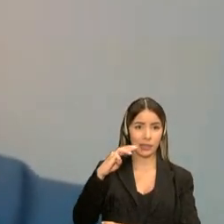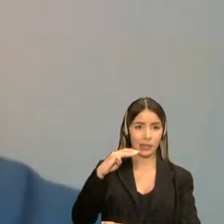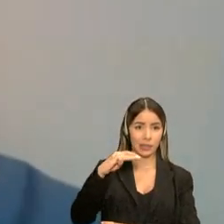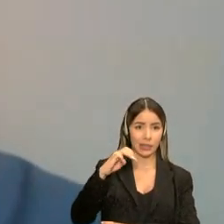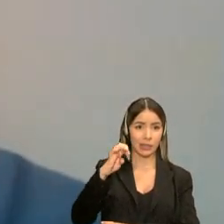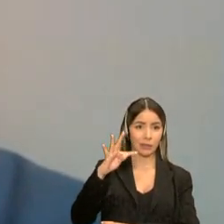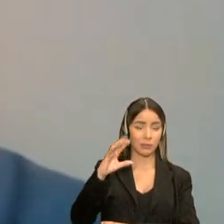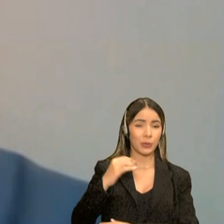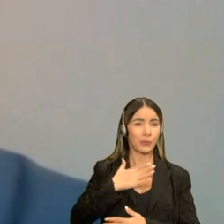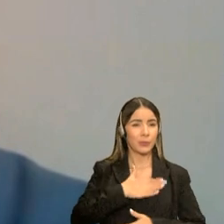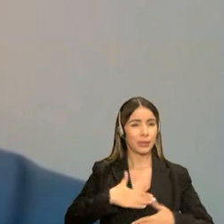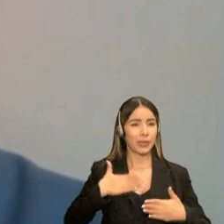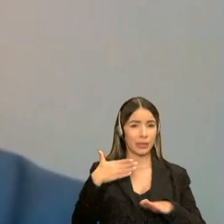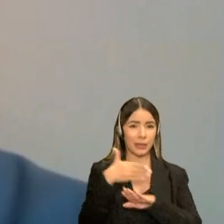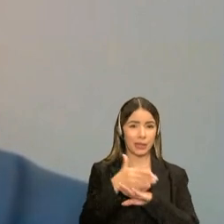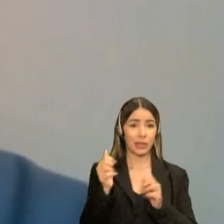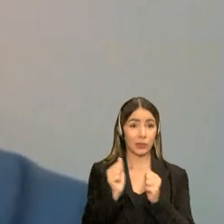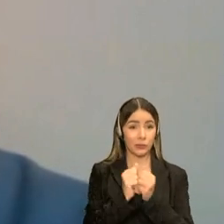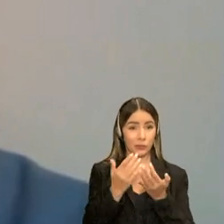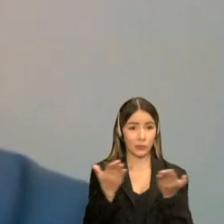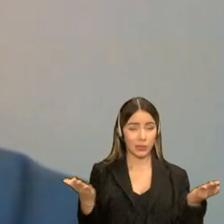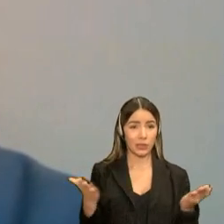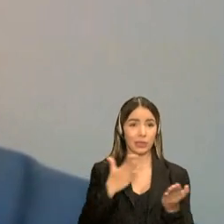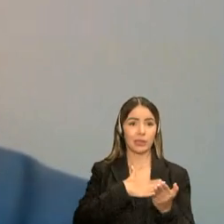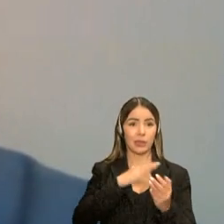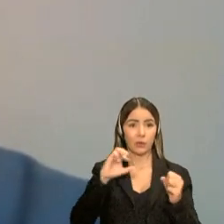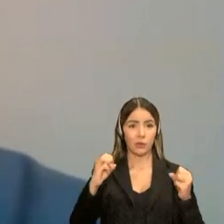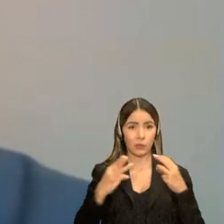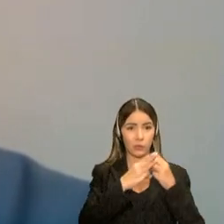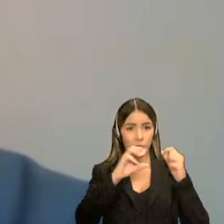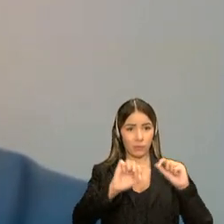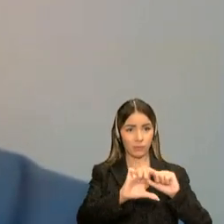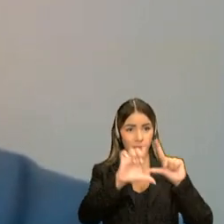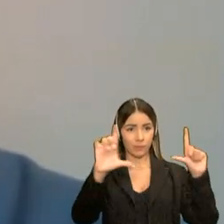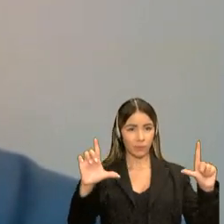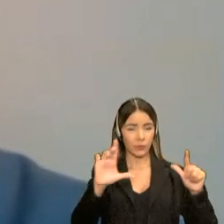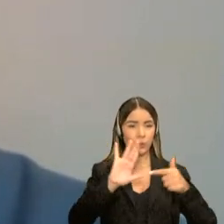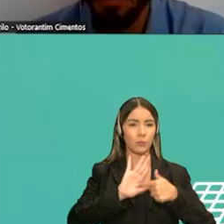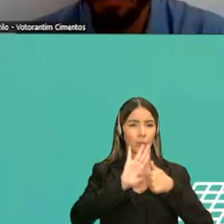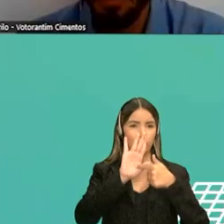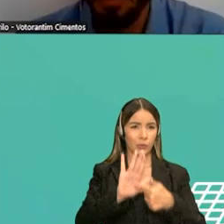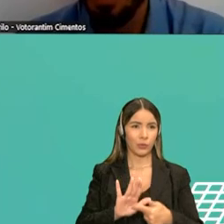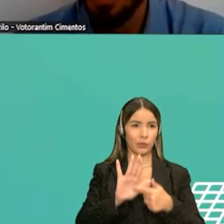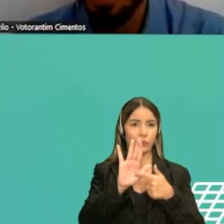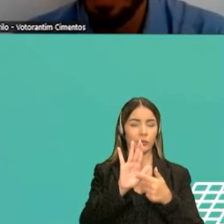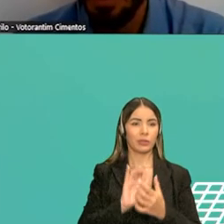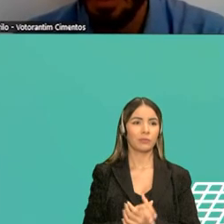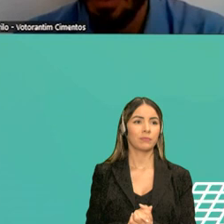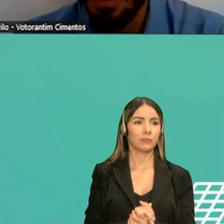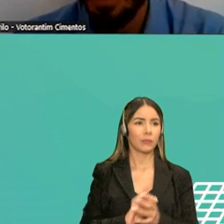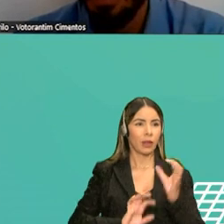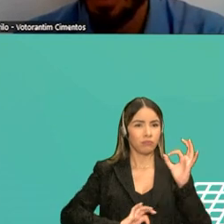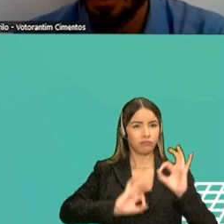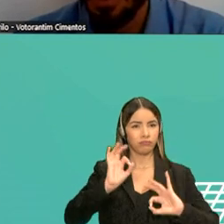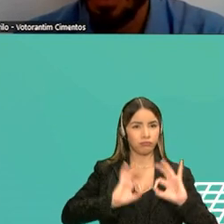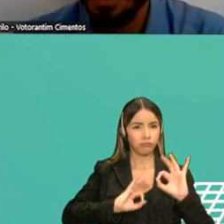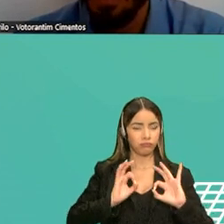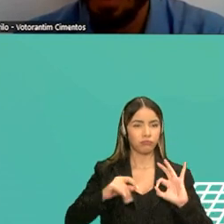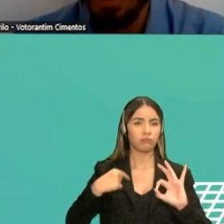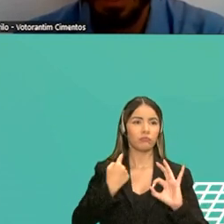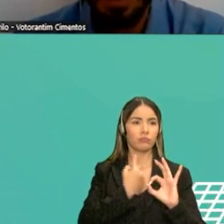Votorantim Cementos. It's a pleasure to be with you. I will share my screen to show you some slides.